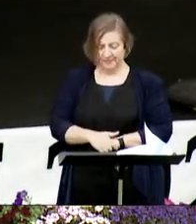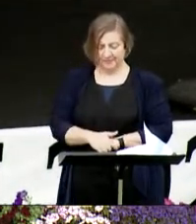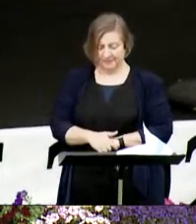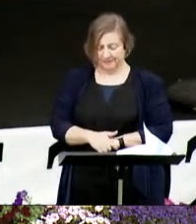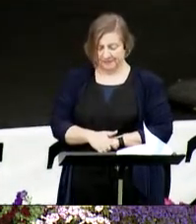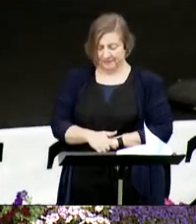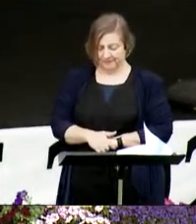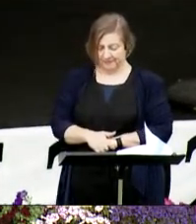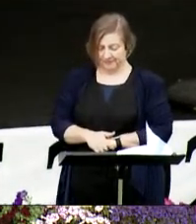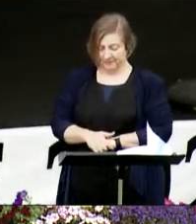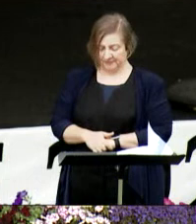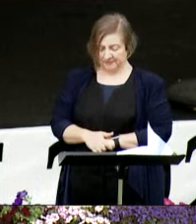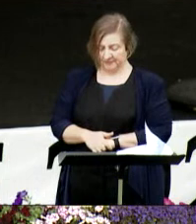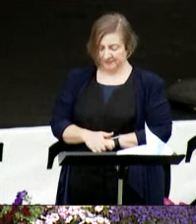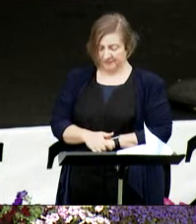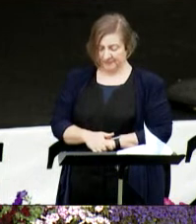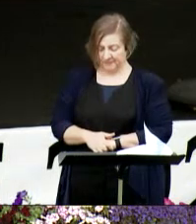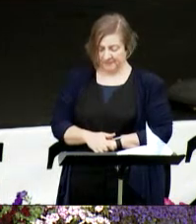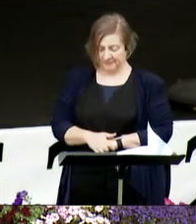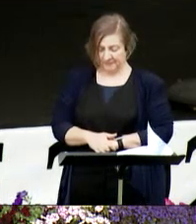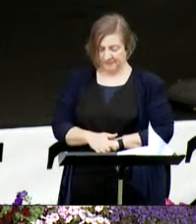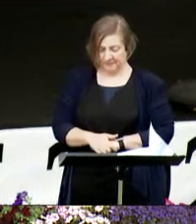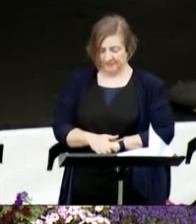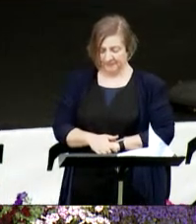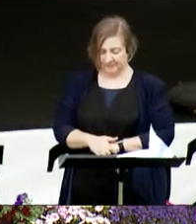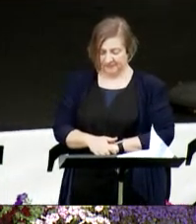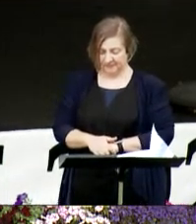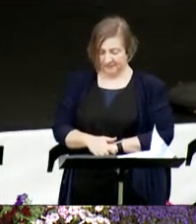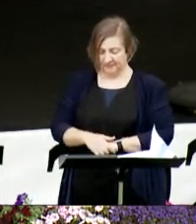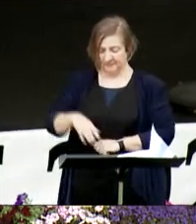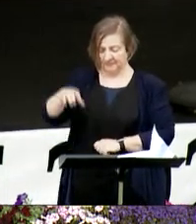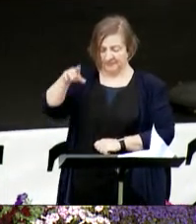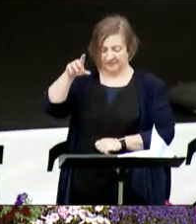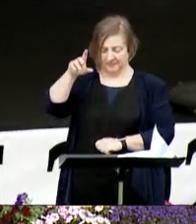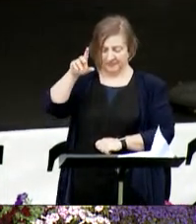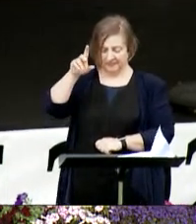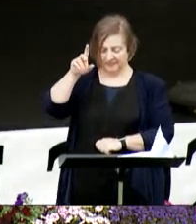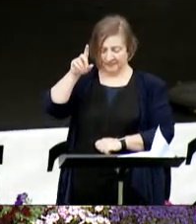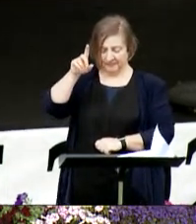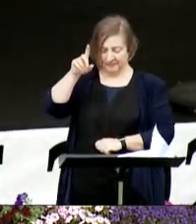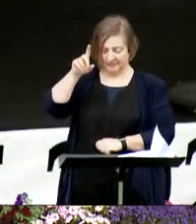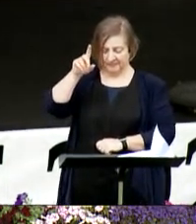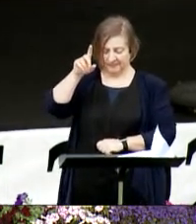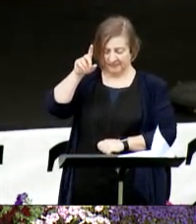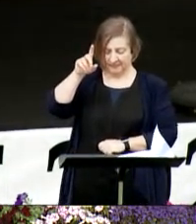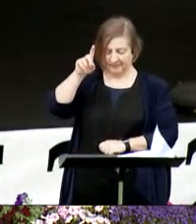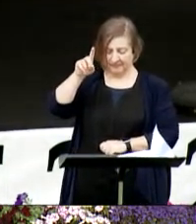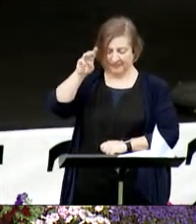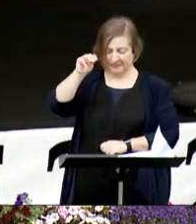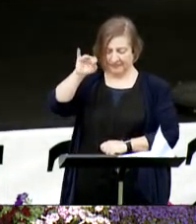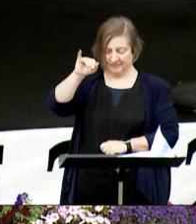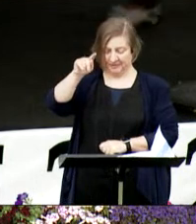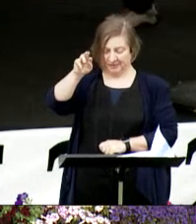Okay, wait a second. Wait a minute. Okay. Dima Chapovo.